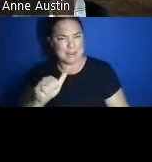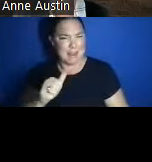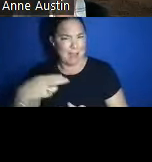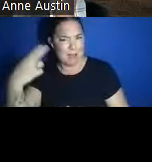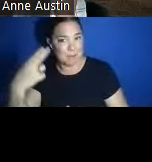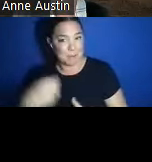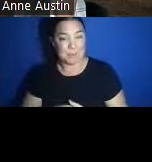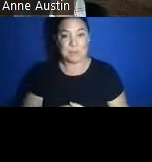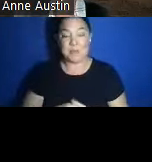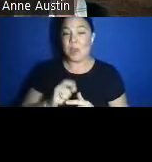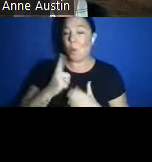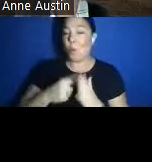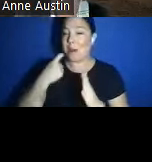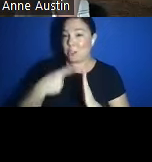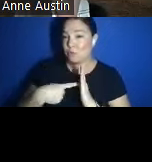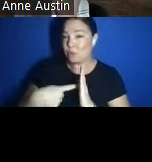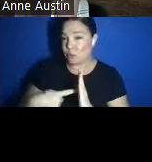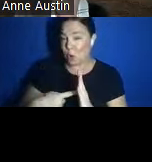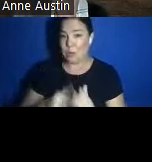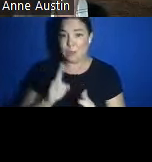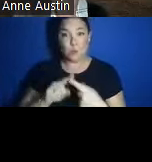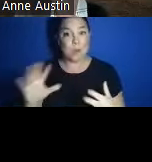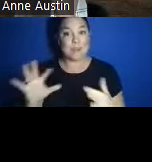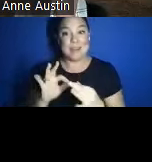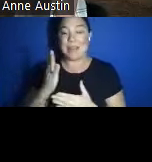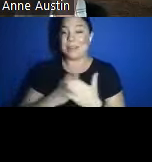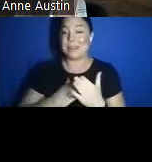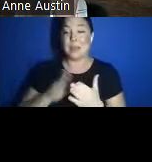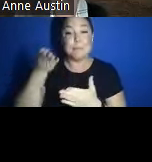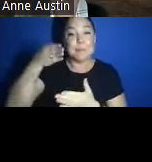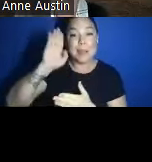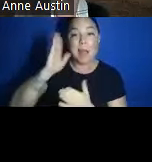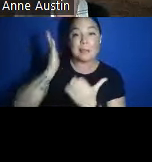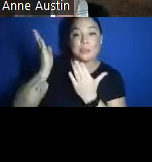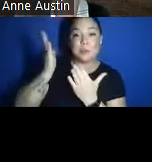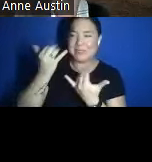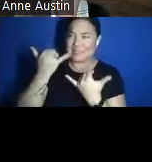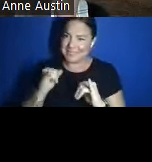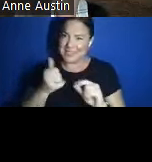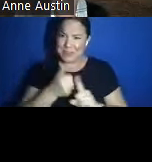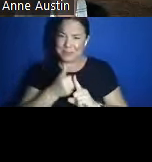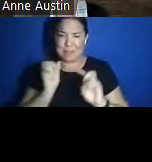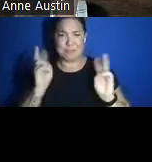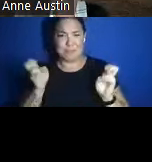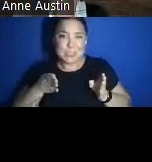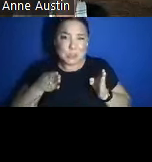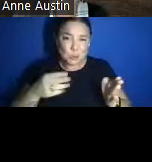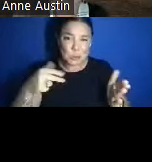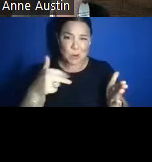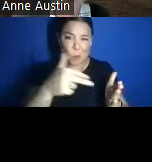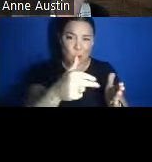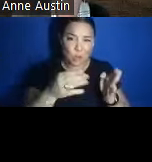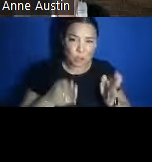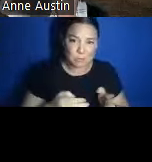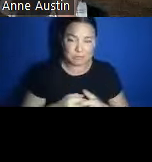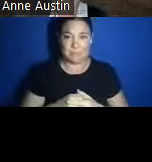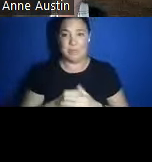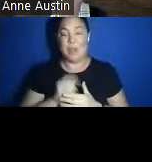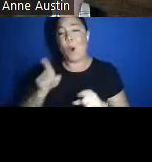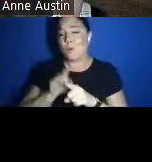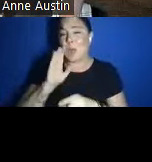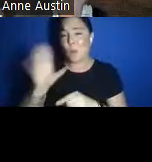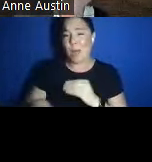quote, to be attached to some divine service, they were nonetheless streetwalkers, adding, I would add that I do not know of